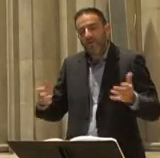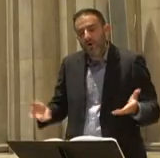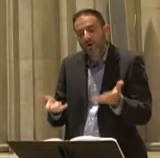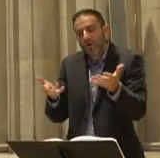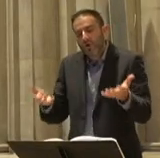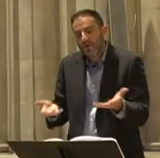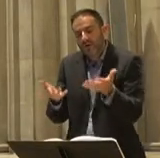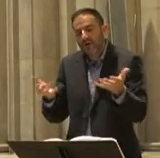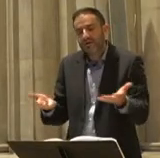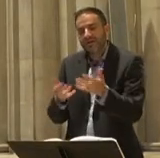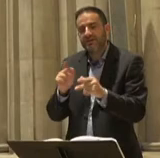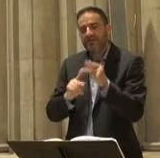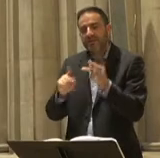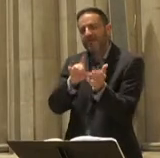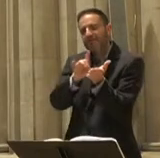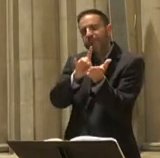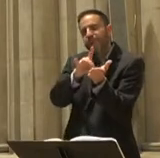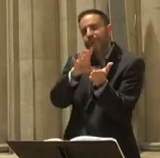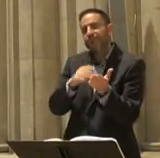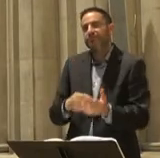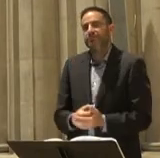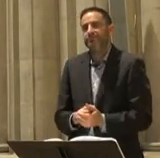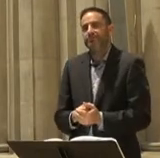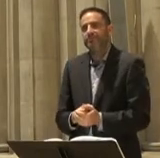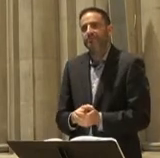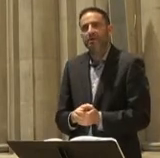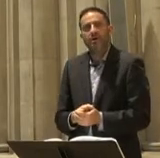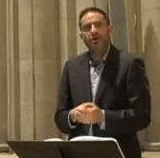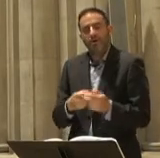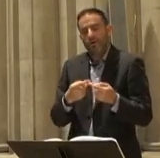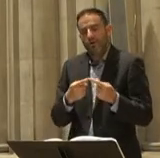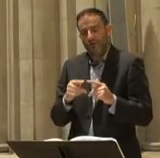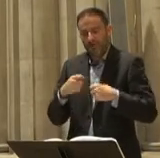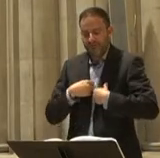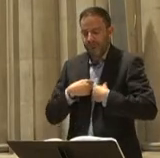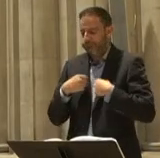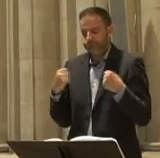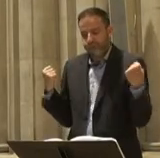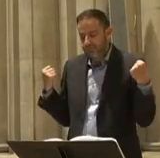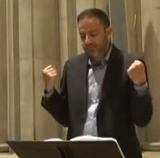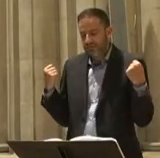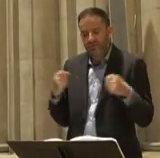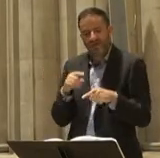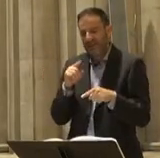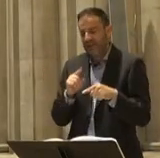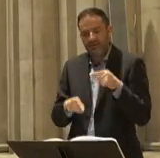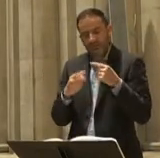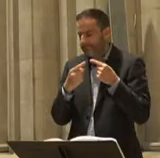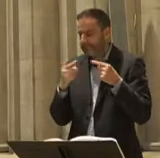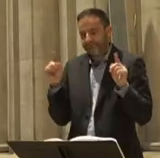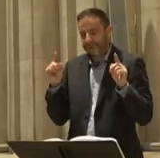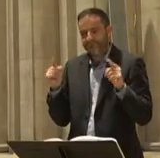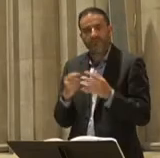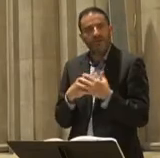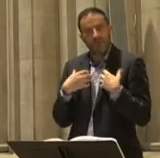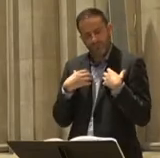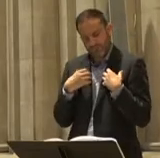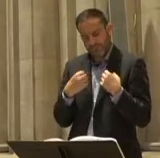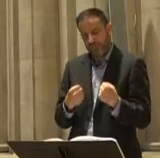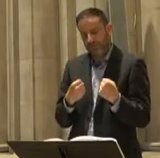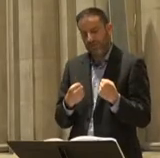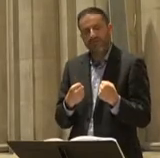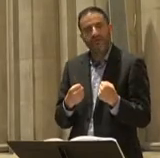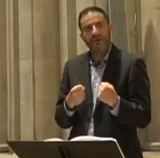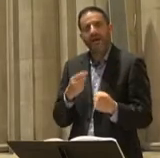encouragement to those who had been cast out before, or were trying to be themselves and couldn't quite make it, and so bravely someone